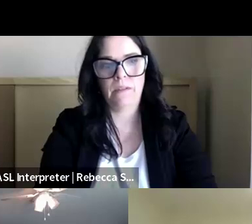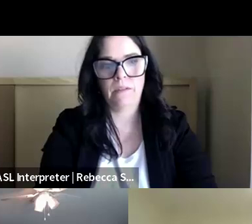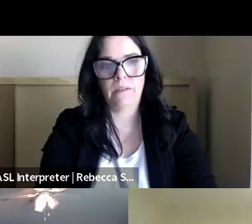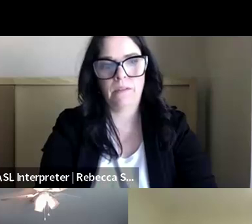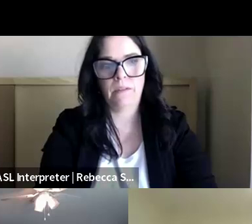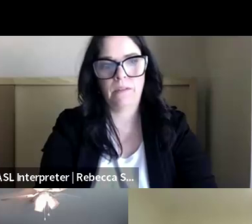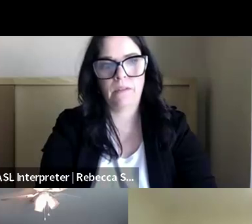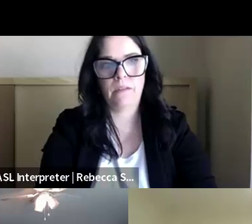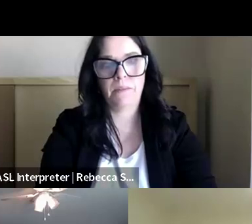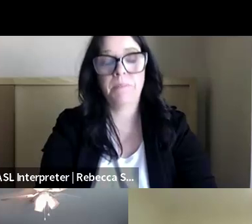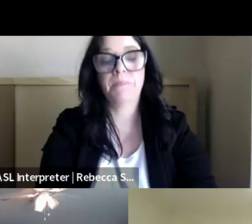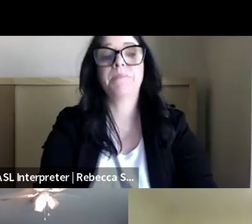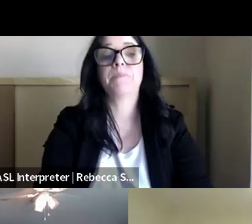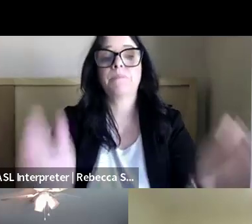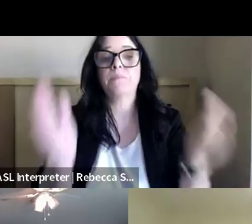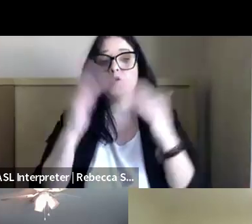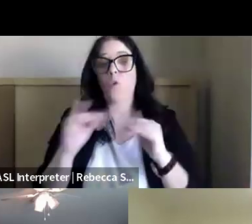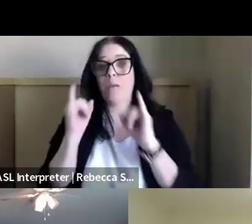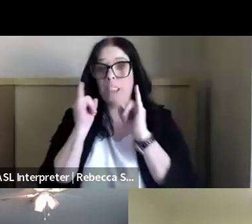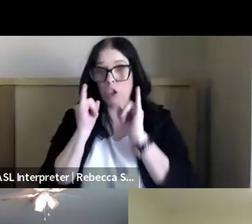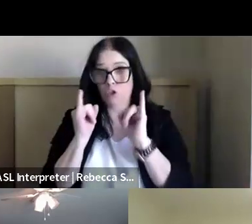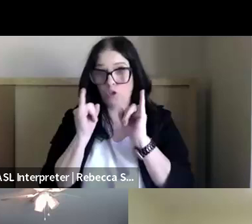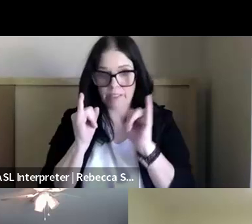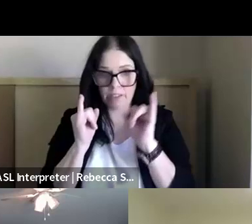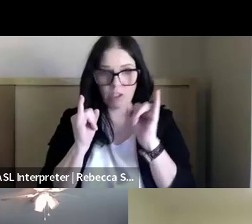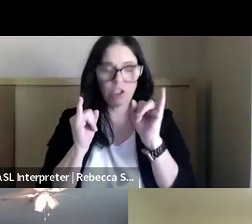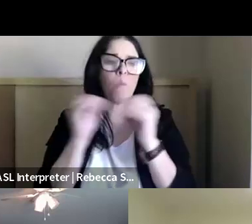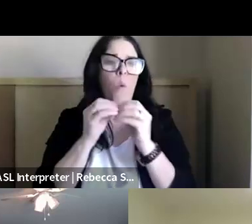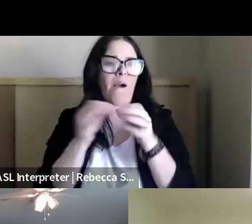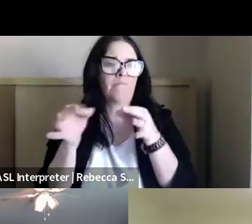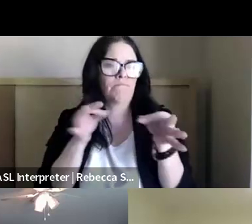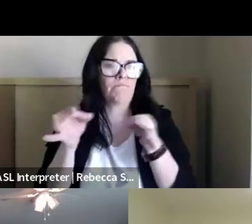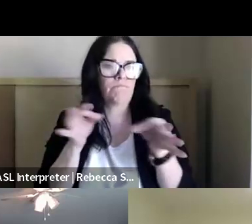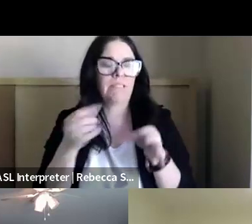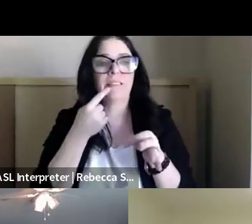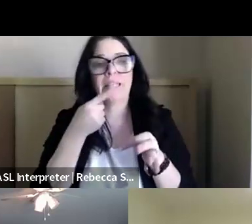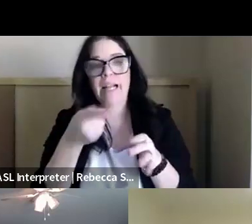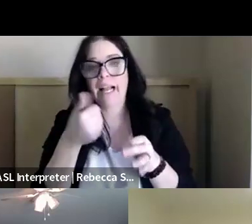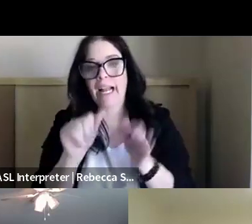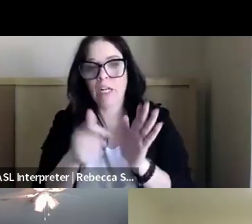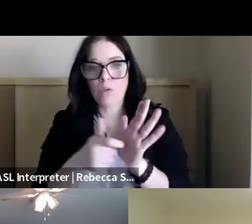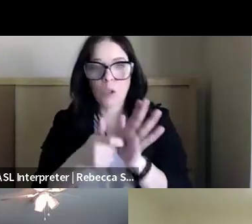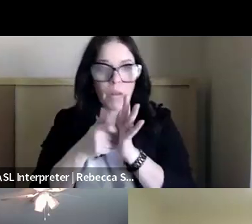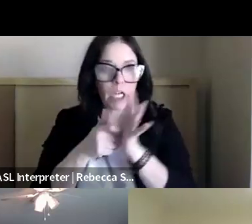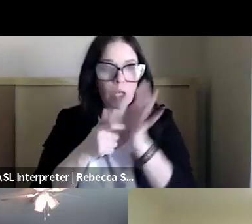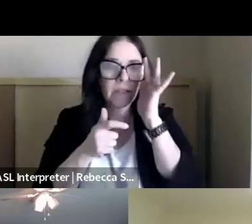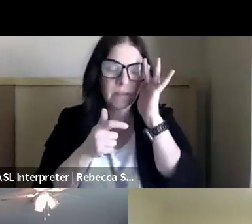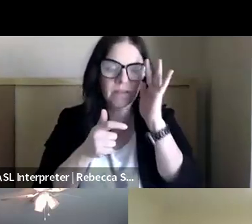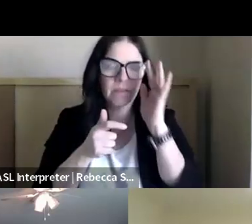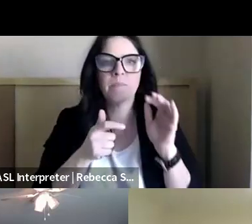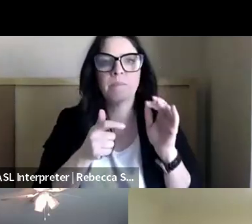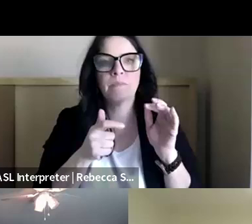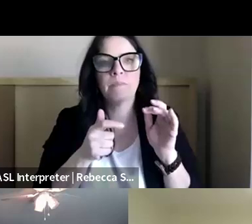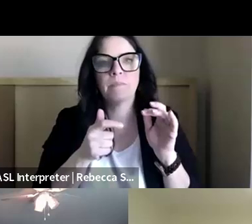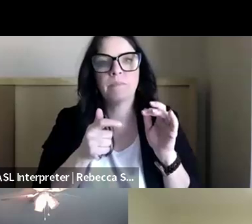So the instructions further go on to describe any requirements. So this is in